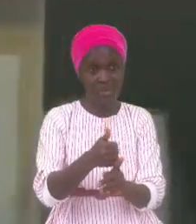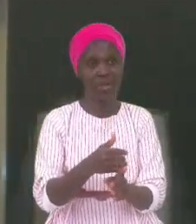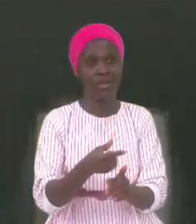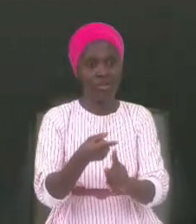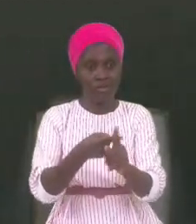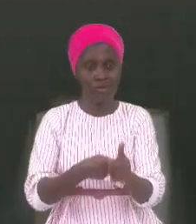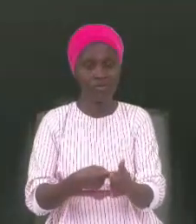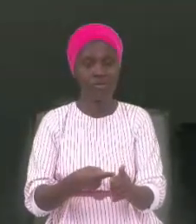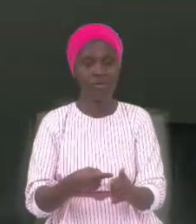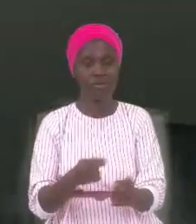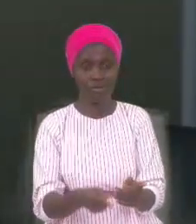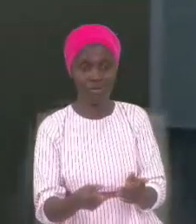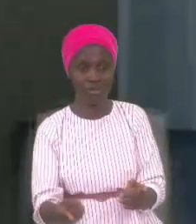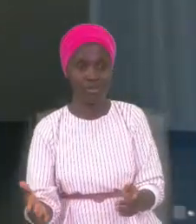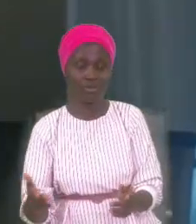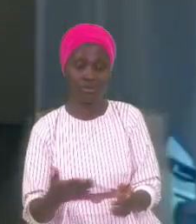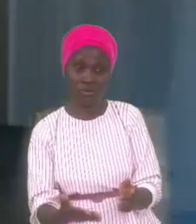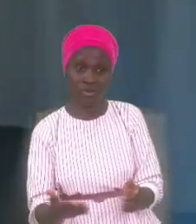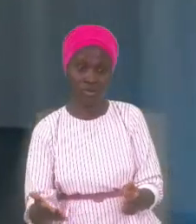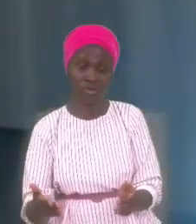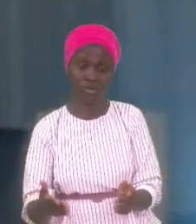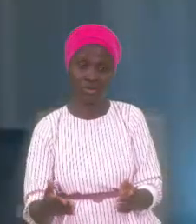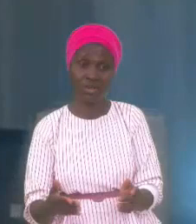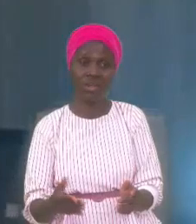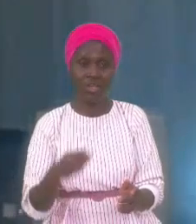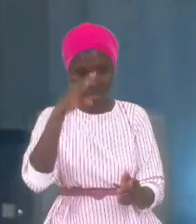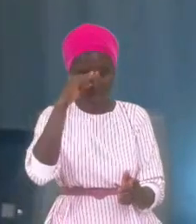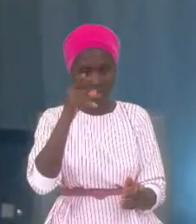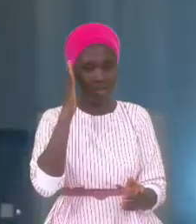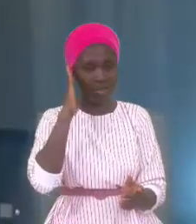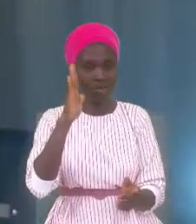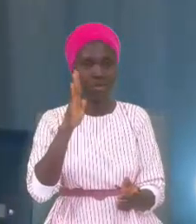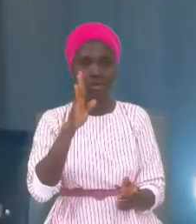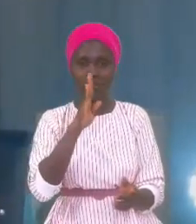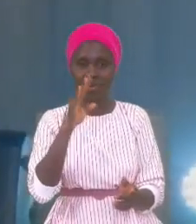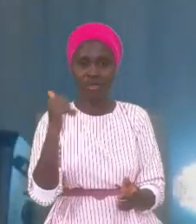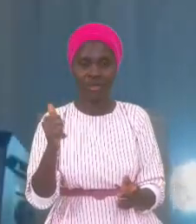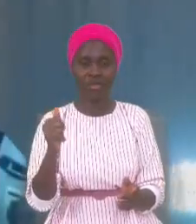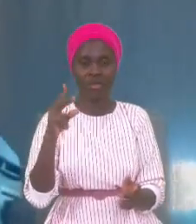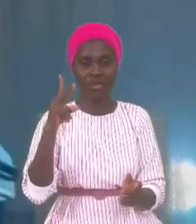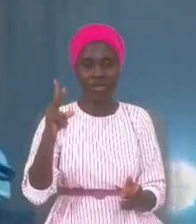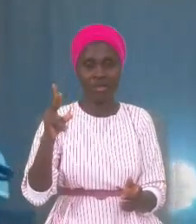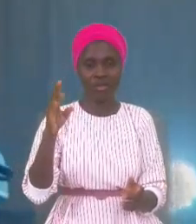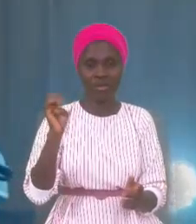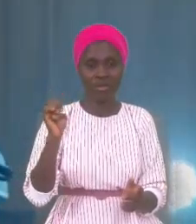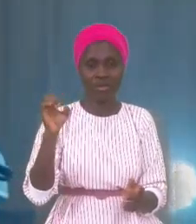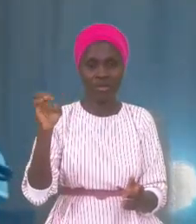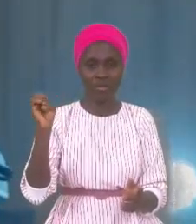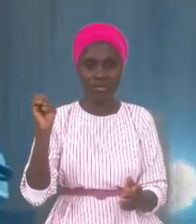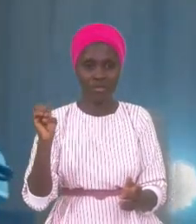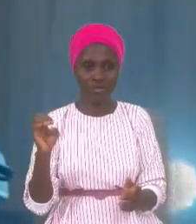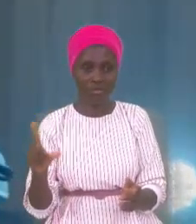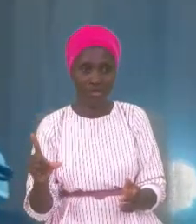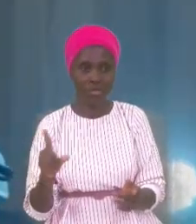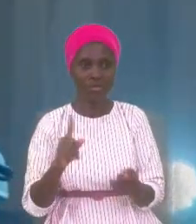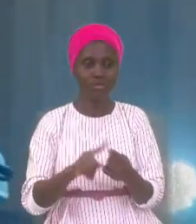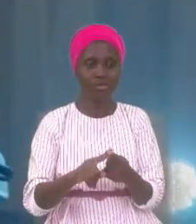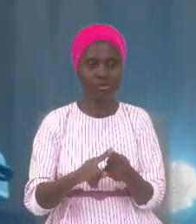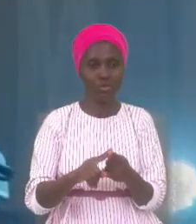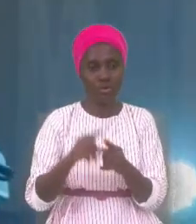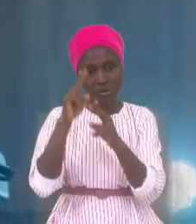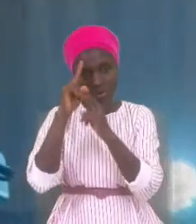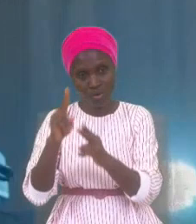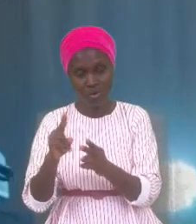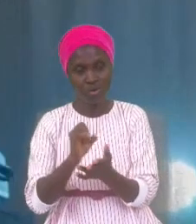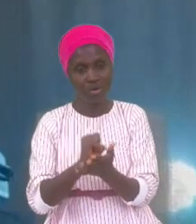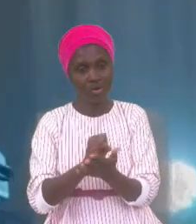honor, shall be a vessel unto honor, sanctified and meet, suitable and fit for the